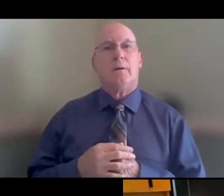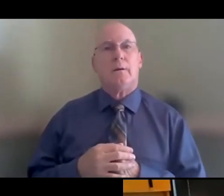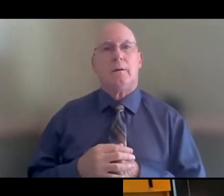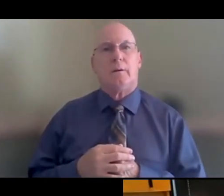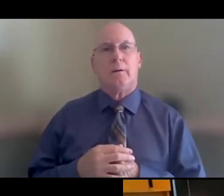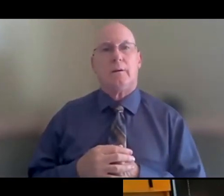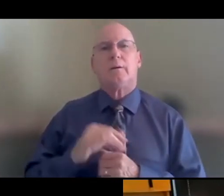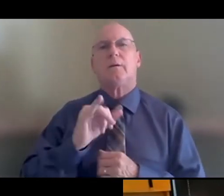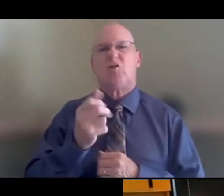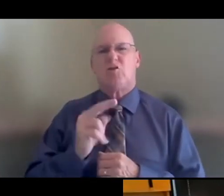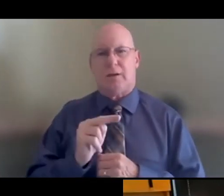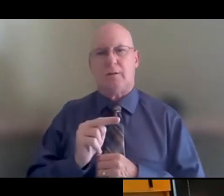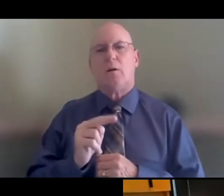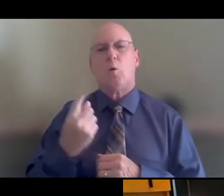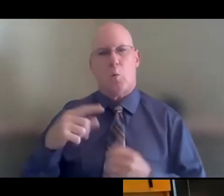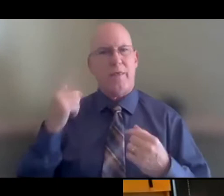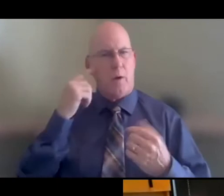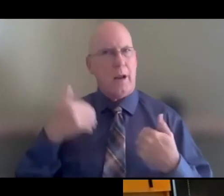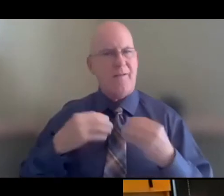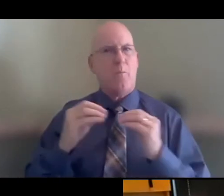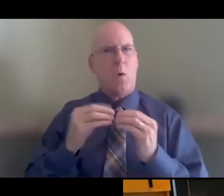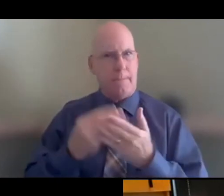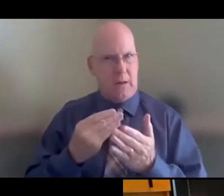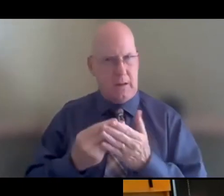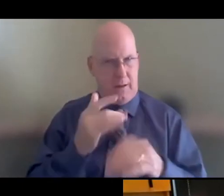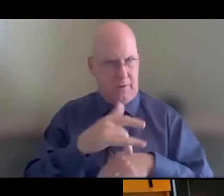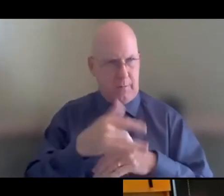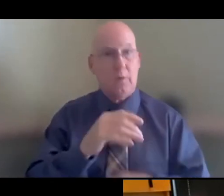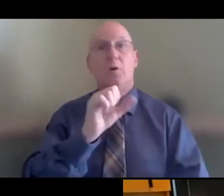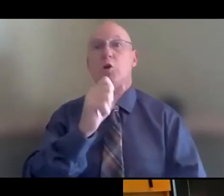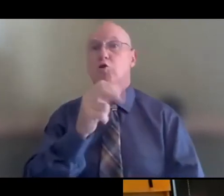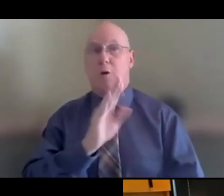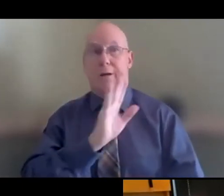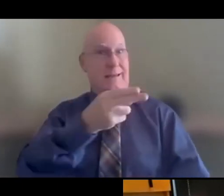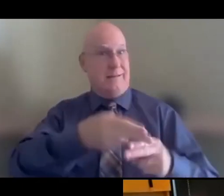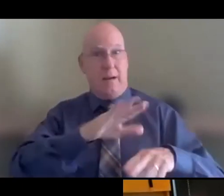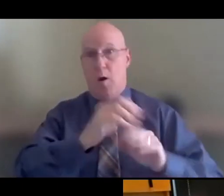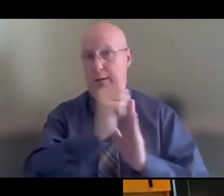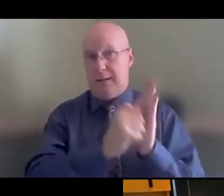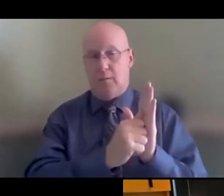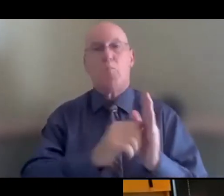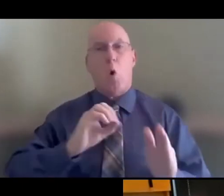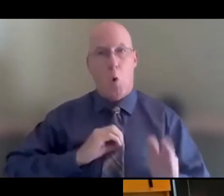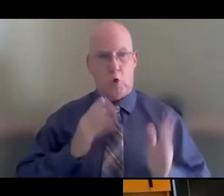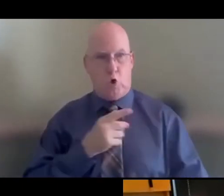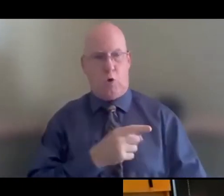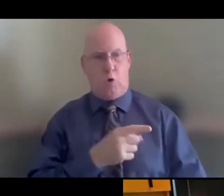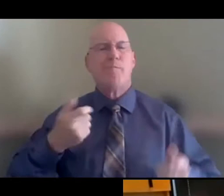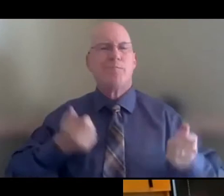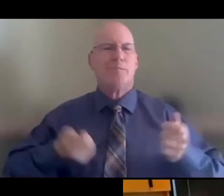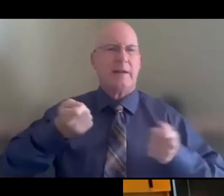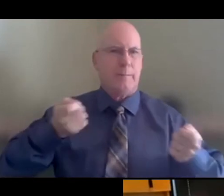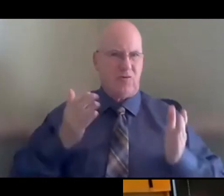more time to put money in. Sean is the account holder of his account. He's the owner. I'm the administrator on